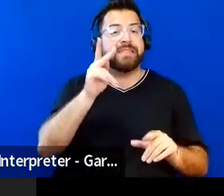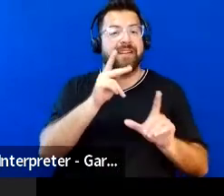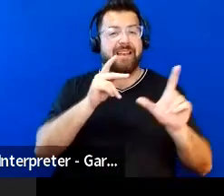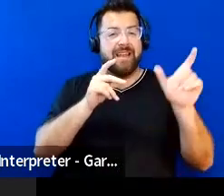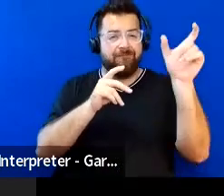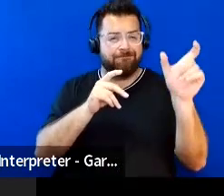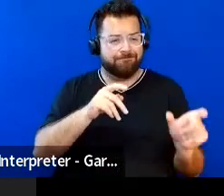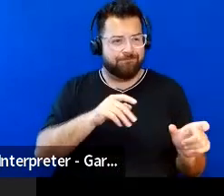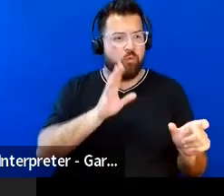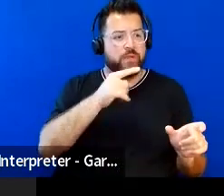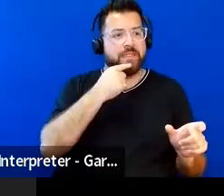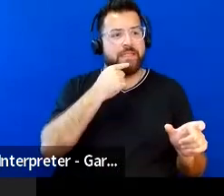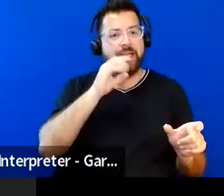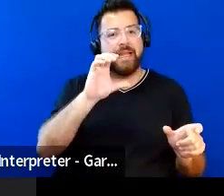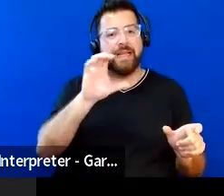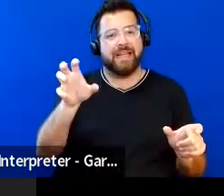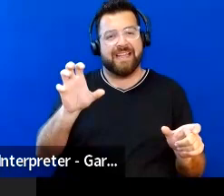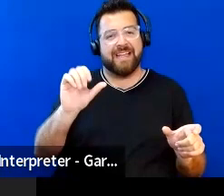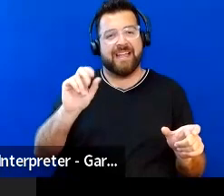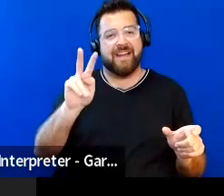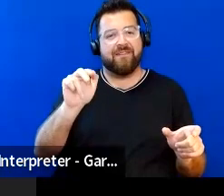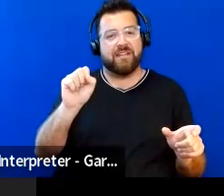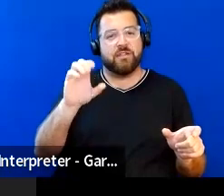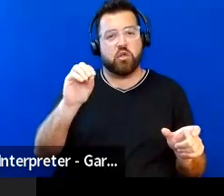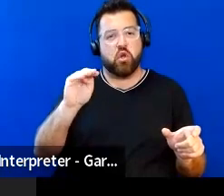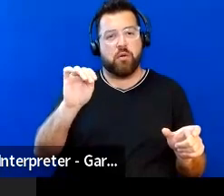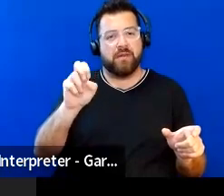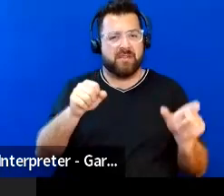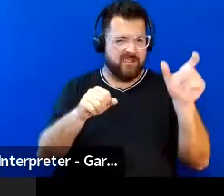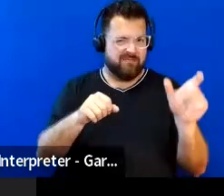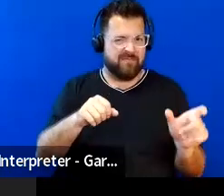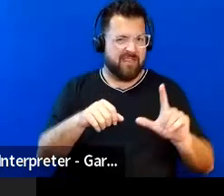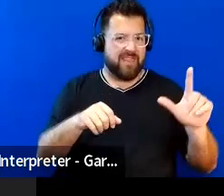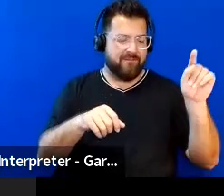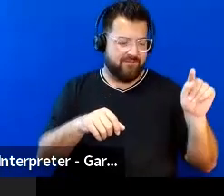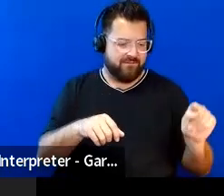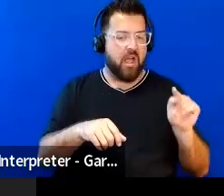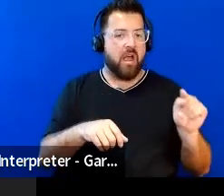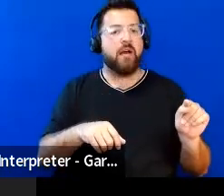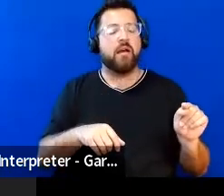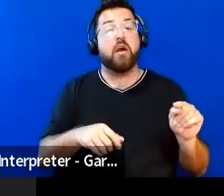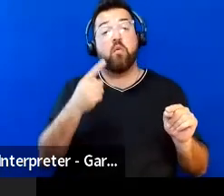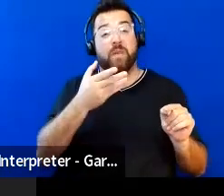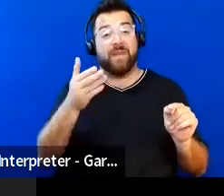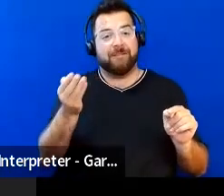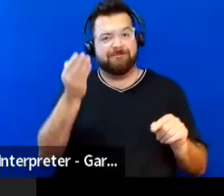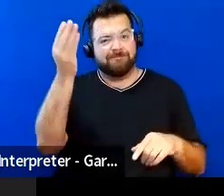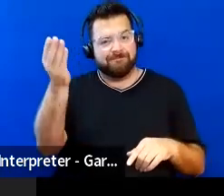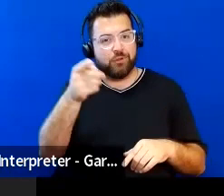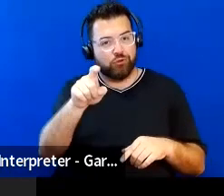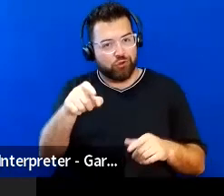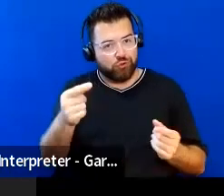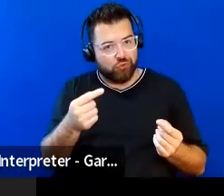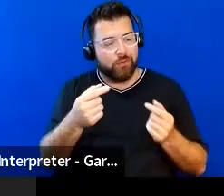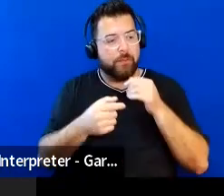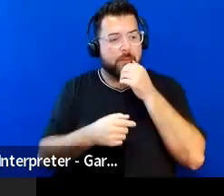on the far left-hand navigation menu. One of the things that I'm going to make a suggestion on is to